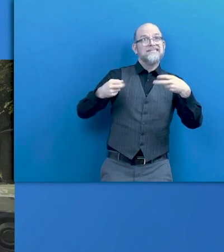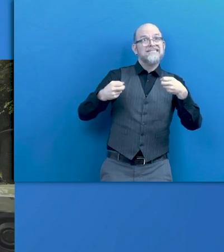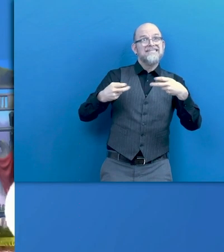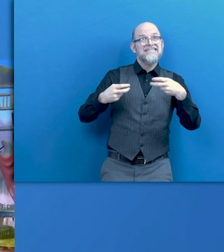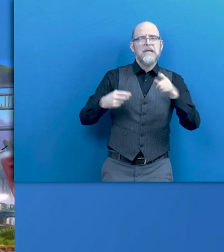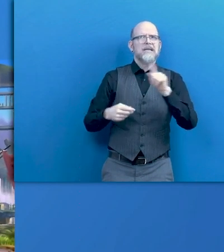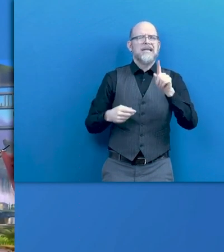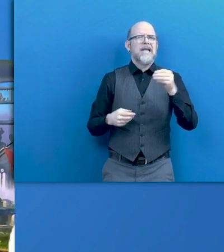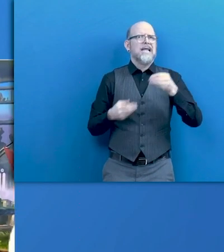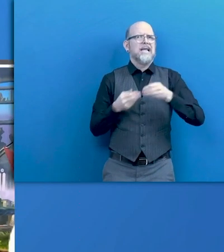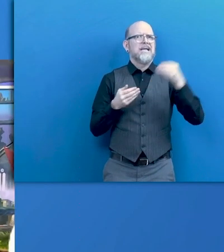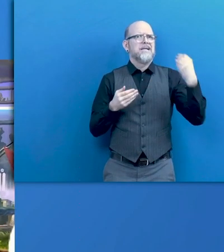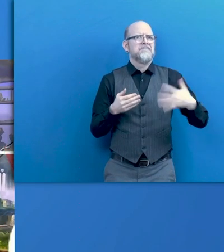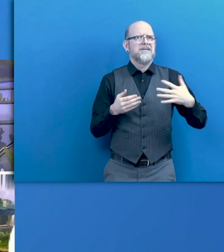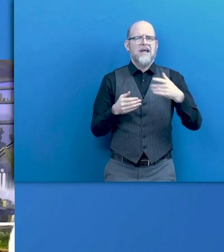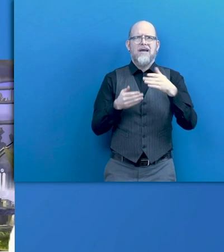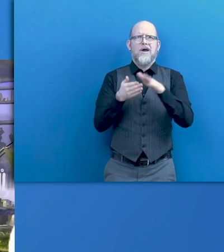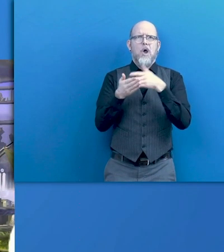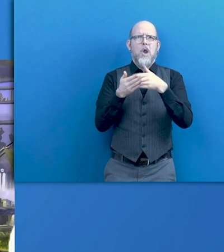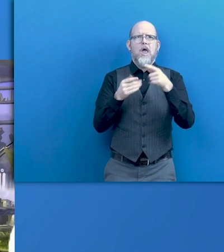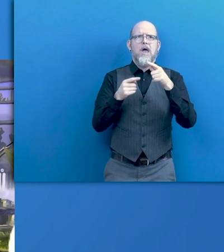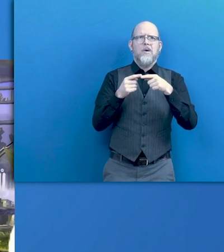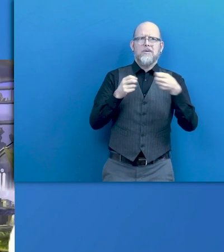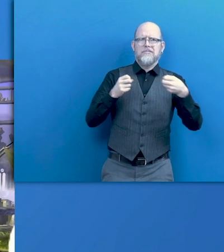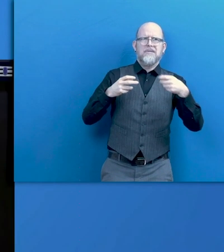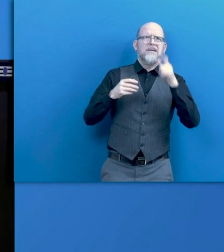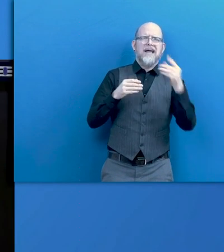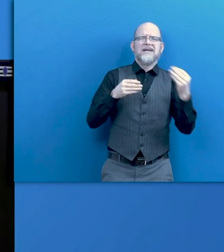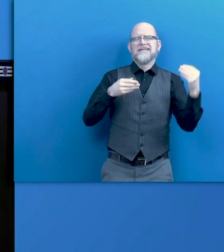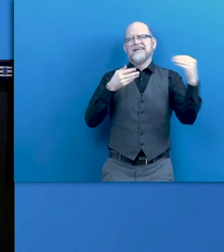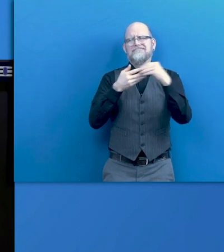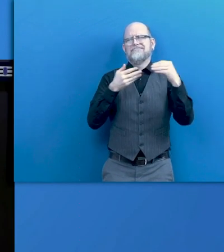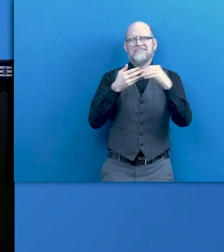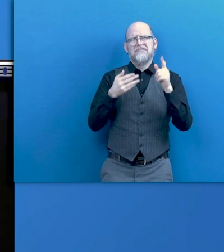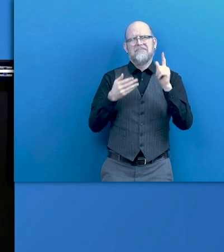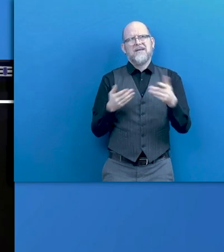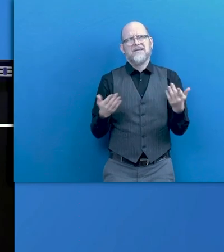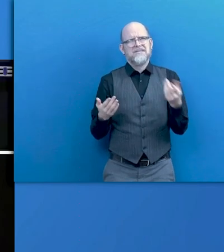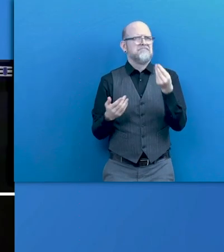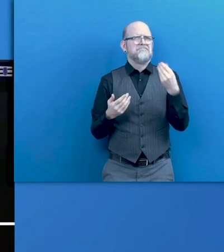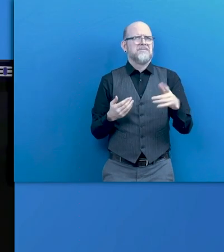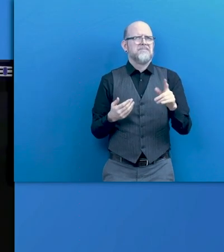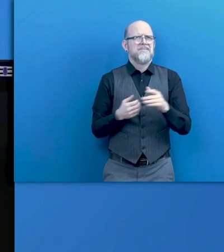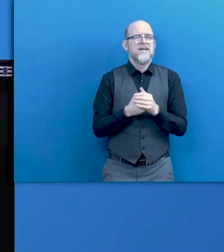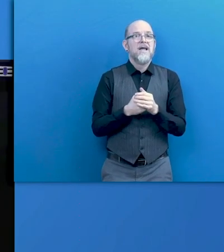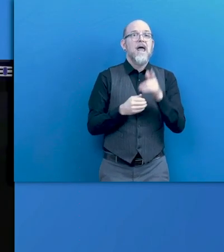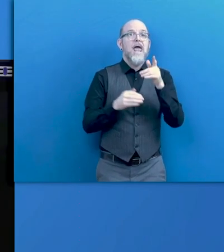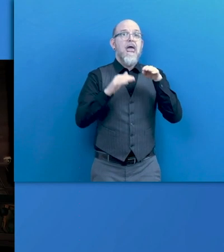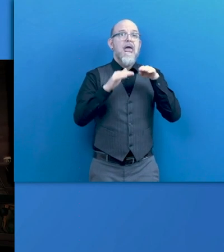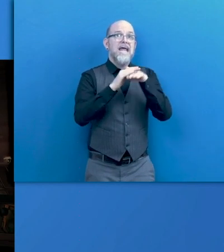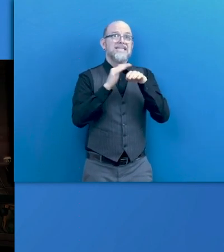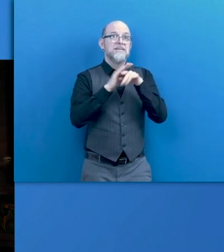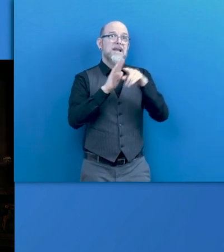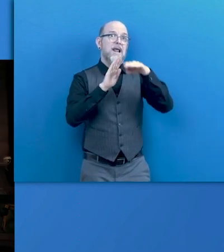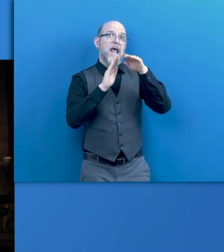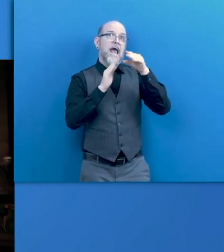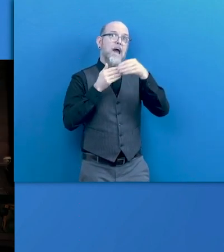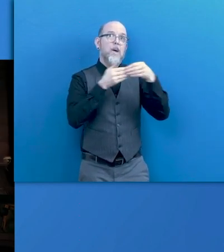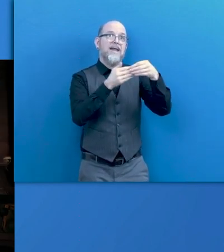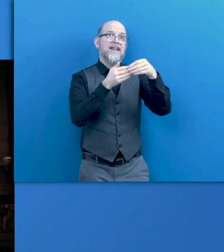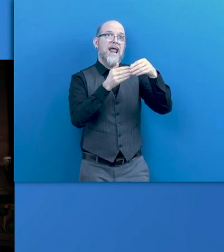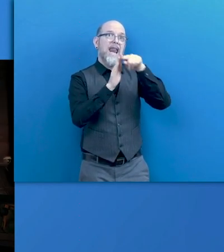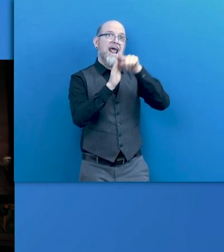really not expensive to develop, and I think that would be really good. That's why game accessibility guidelines have such a great checklist.